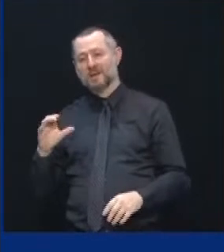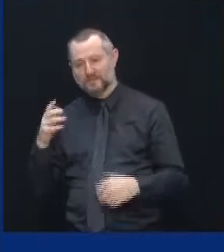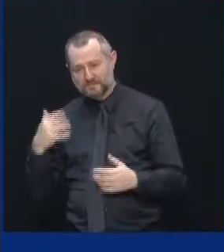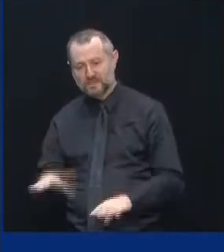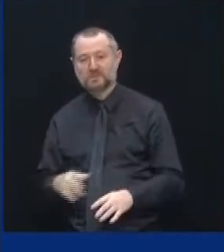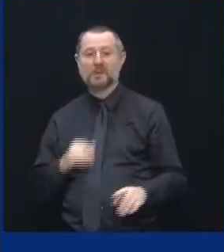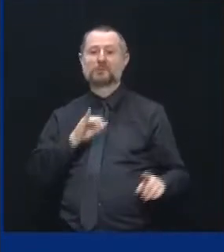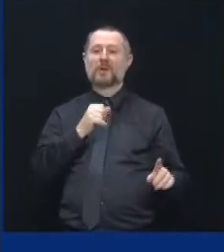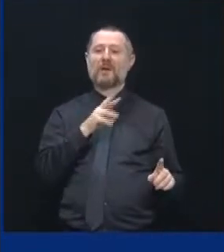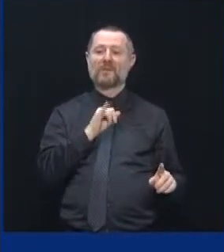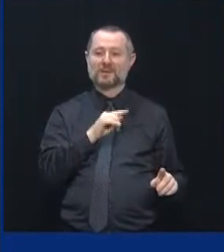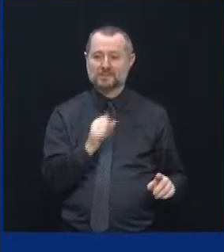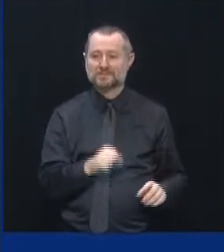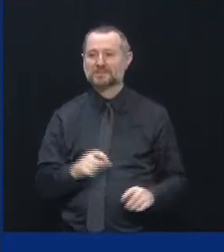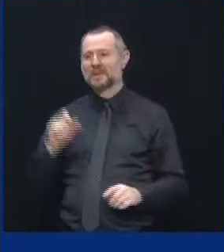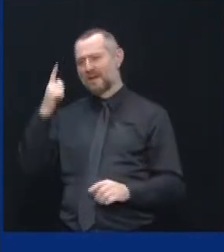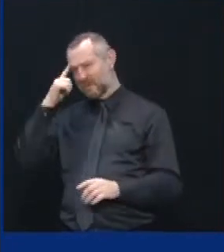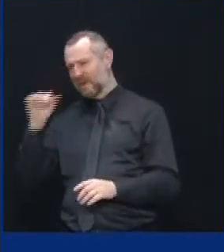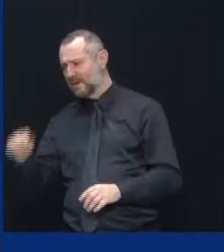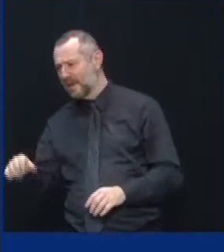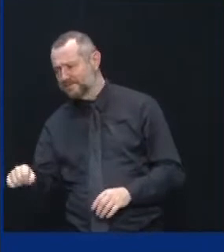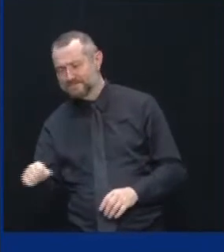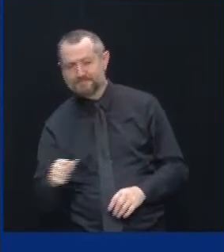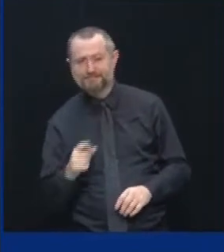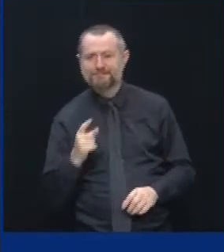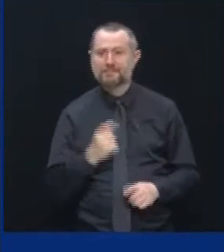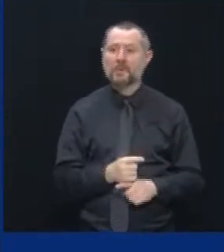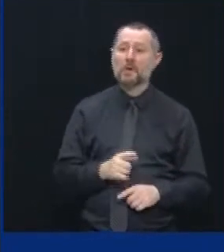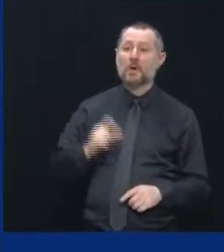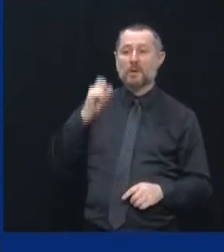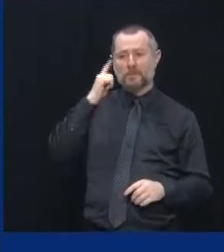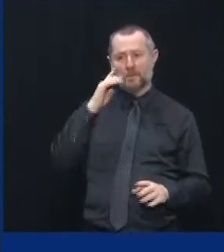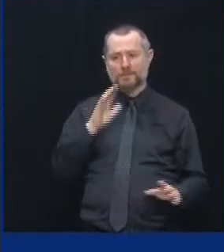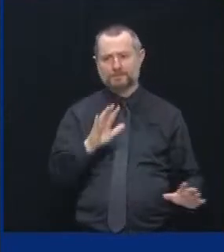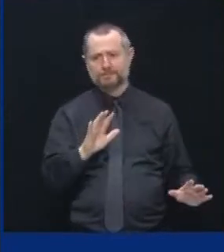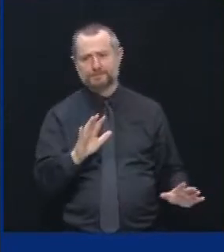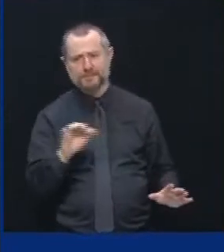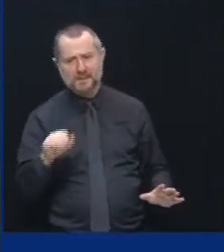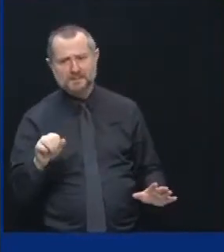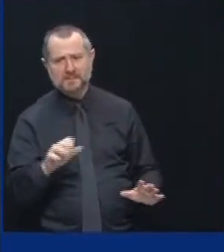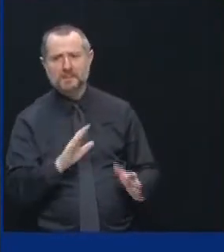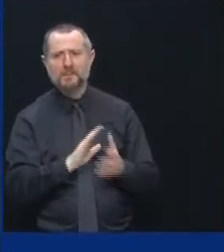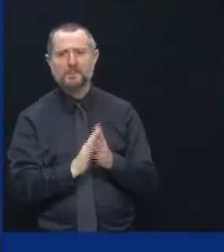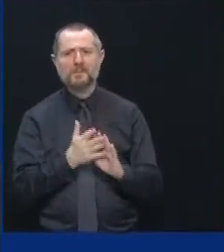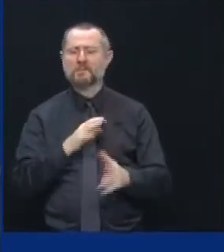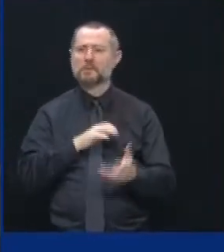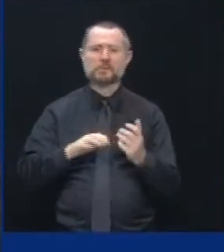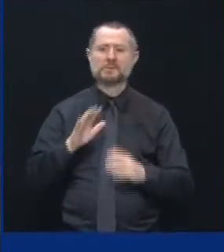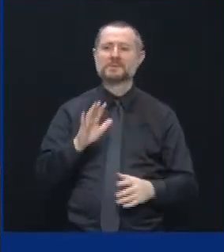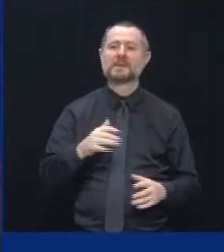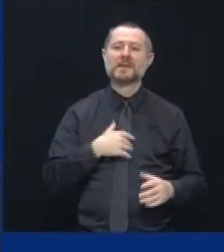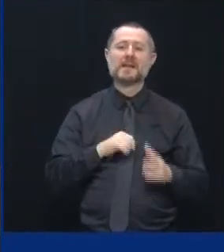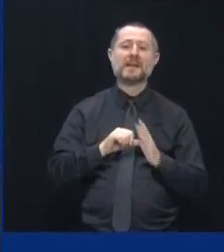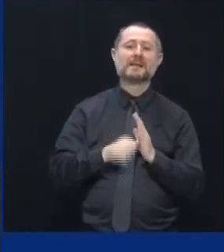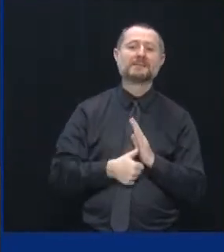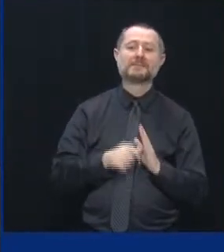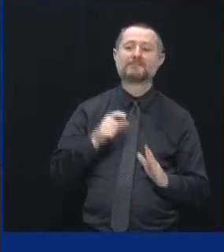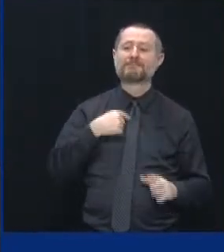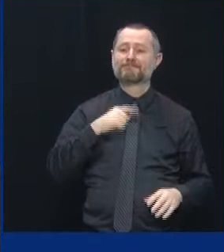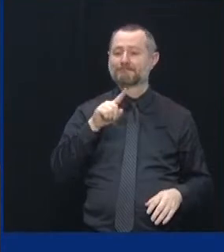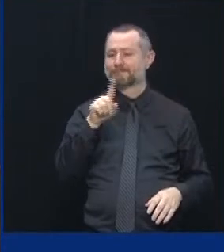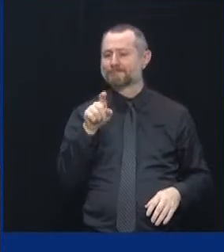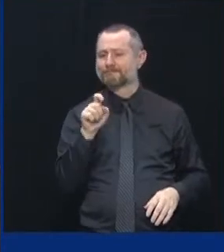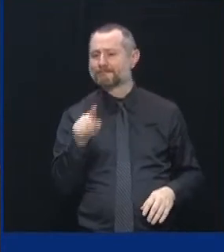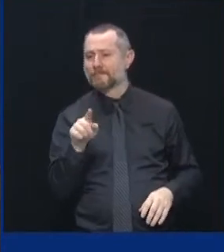Yeah, it gets a little confusing. Just to put an exclamation point on Melissa's